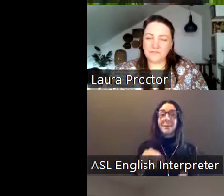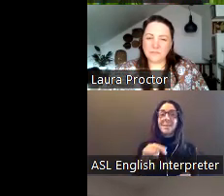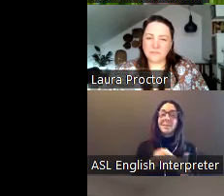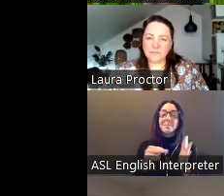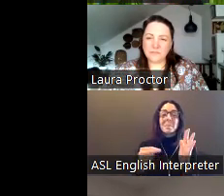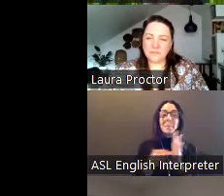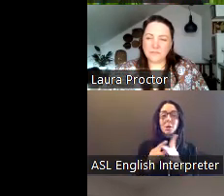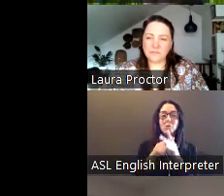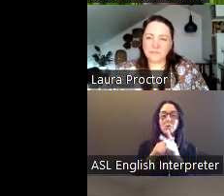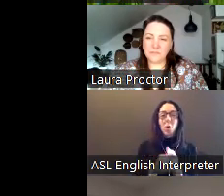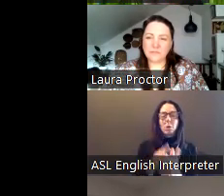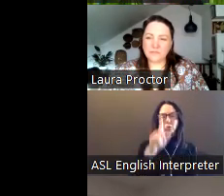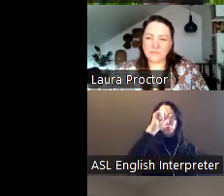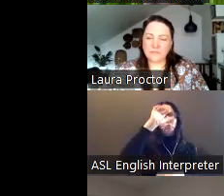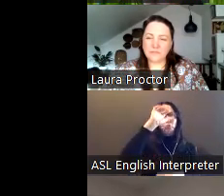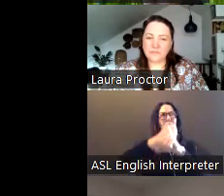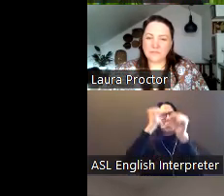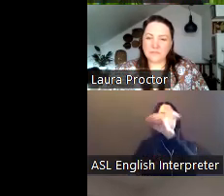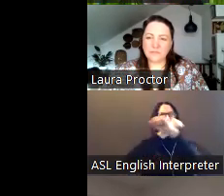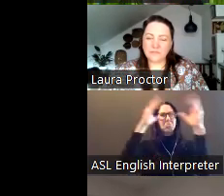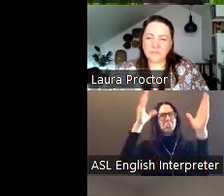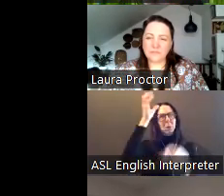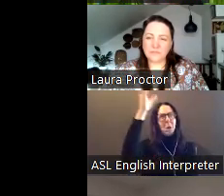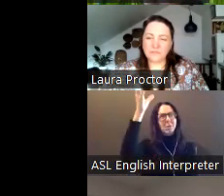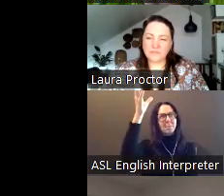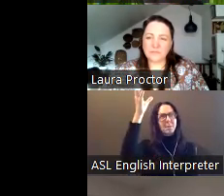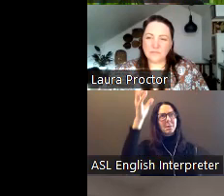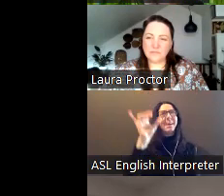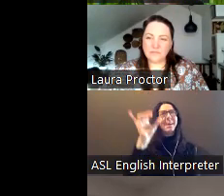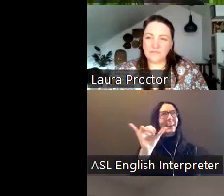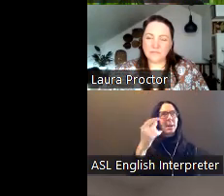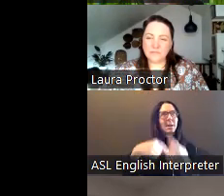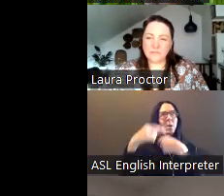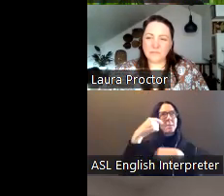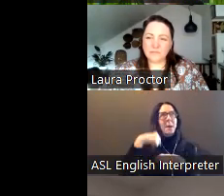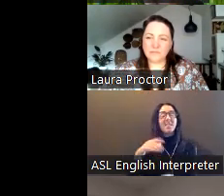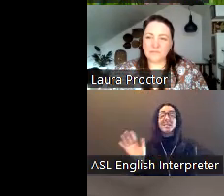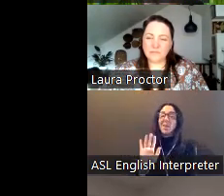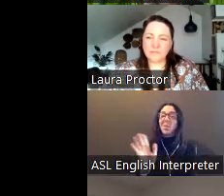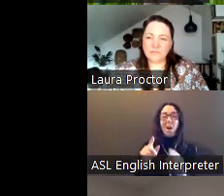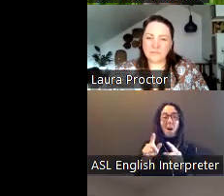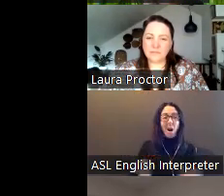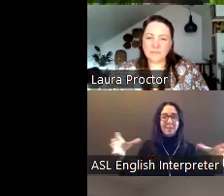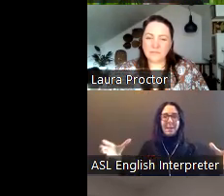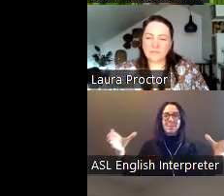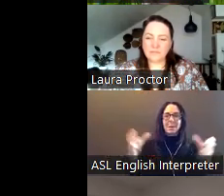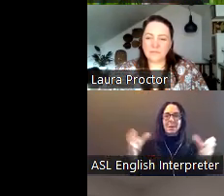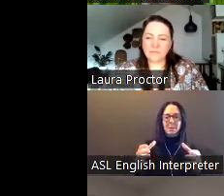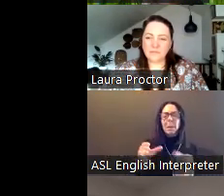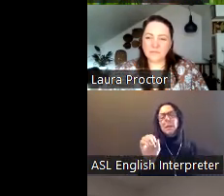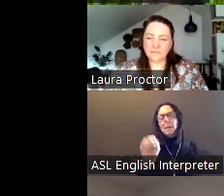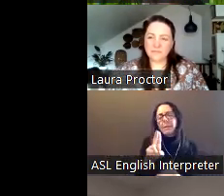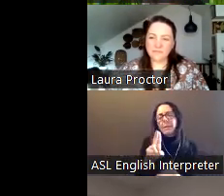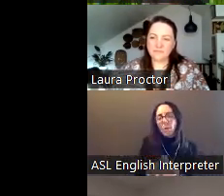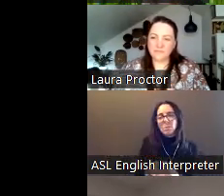a preconceived notion or idea and then working backwards from there. We all came together with our own opinions about